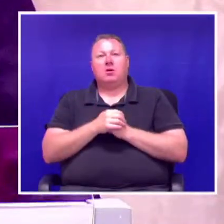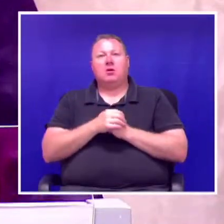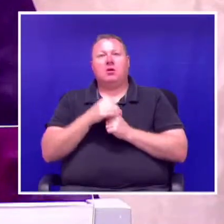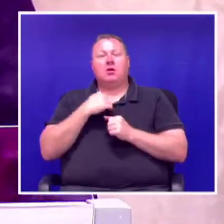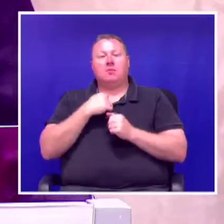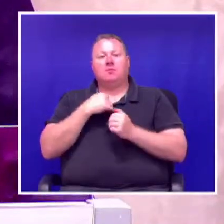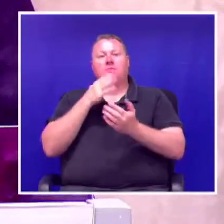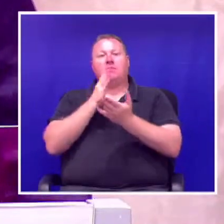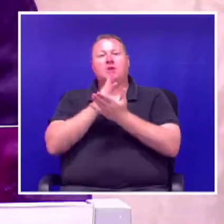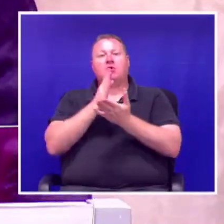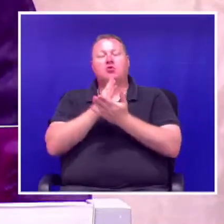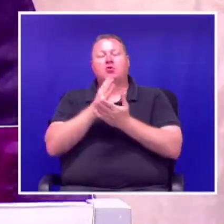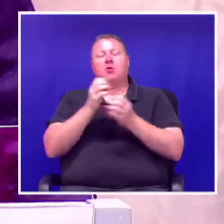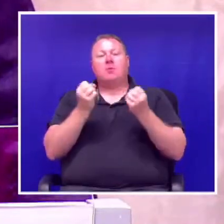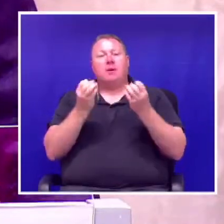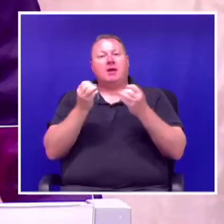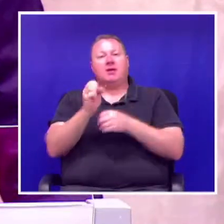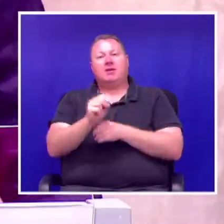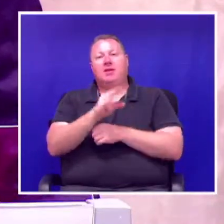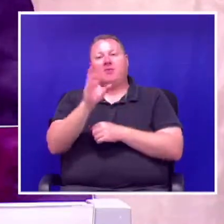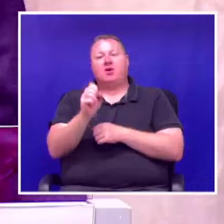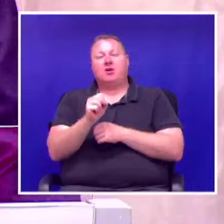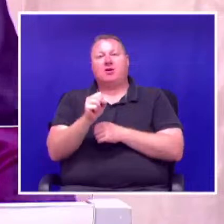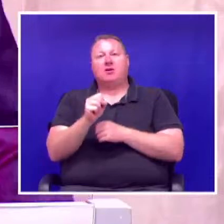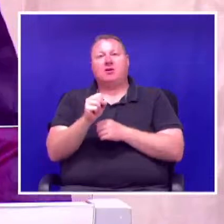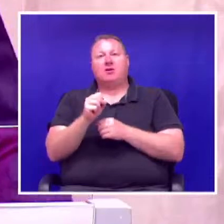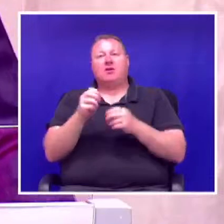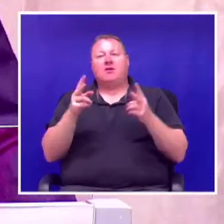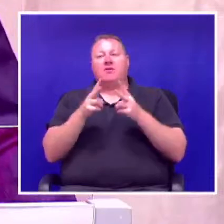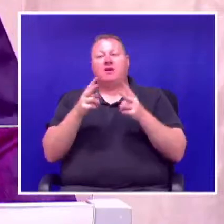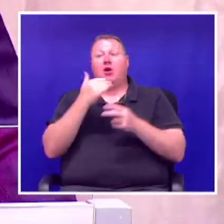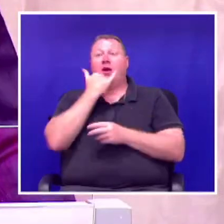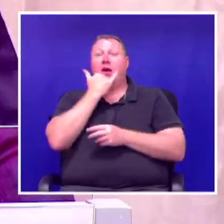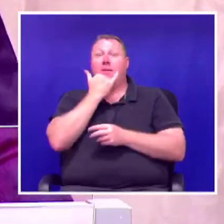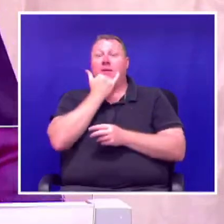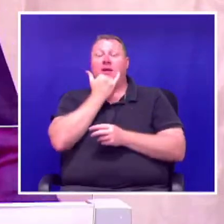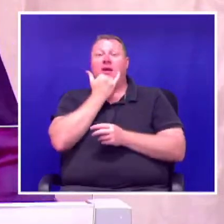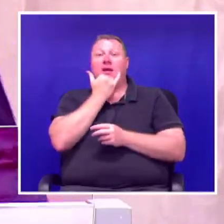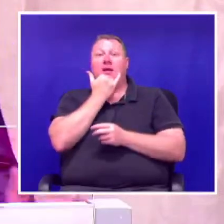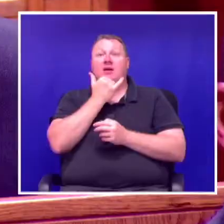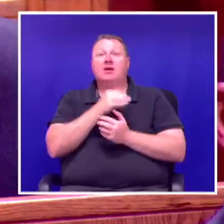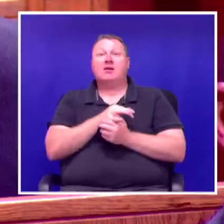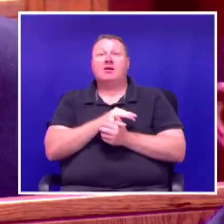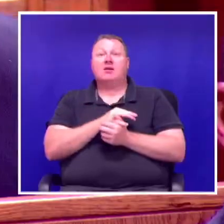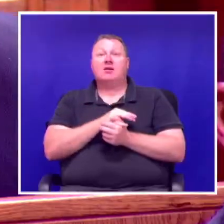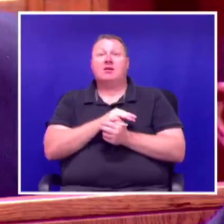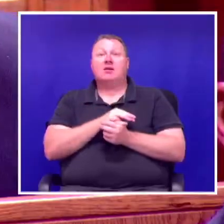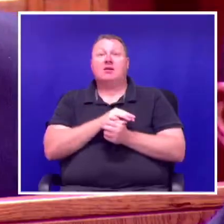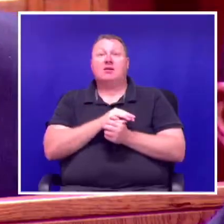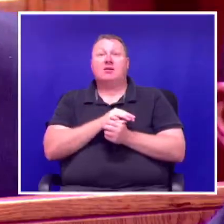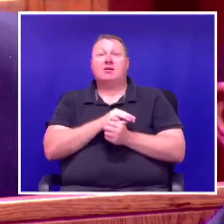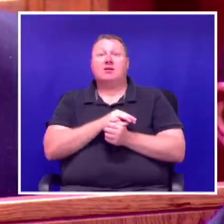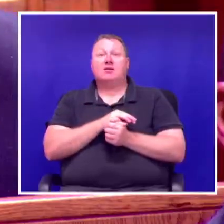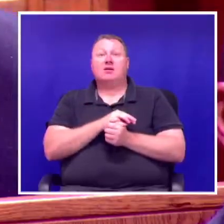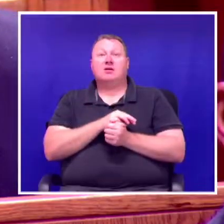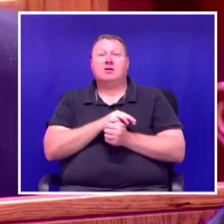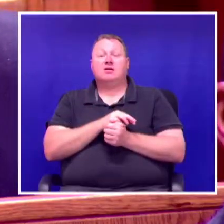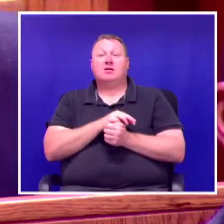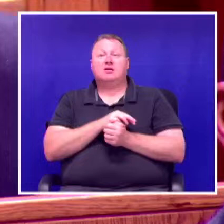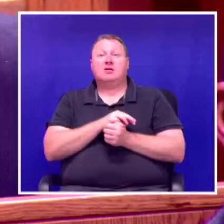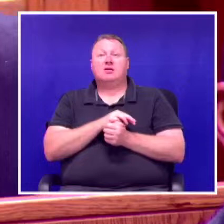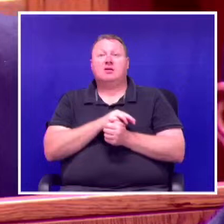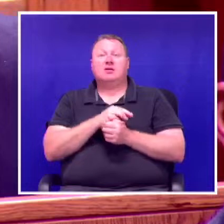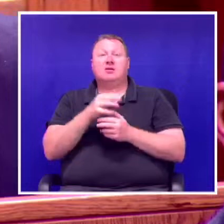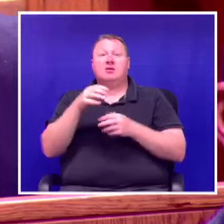many of us as South Africans are now very glad that we seem to have this